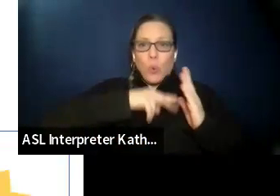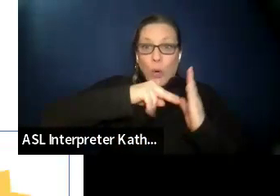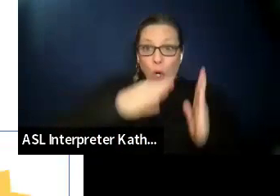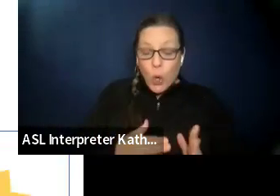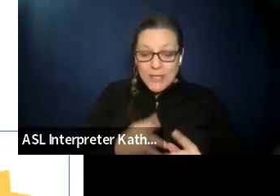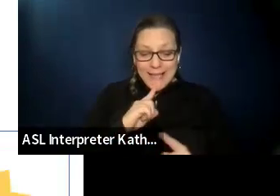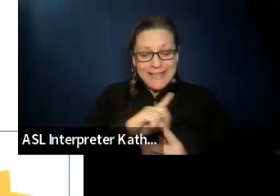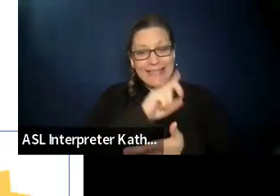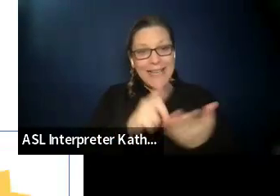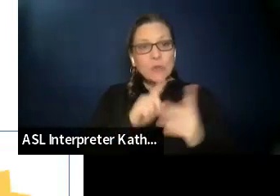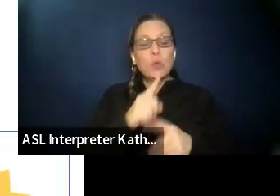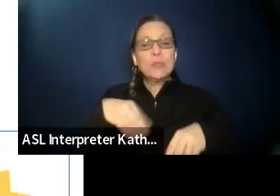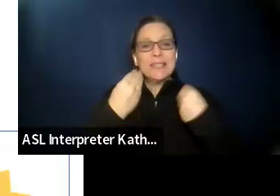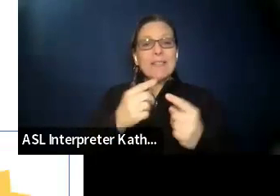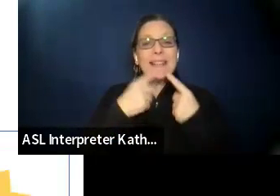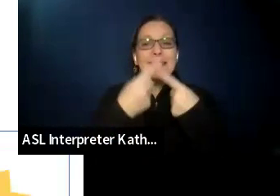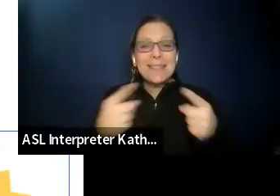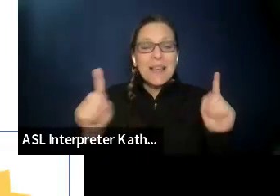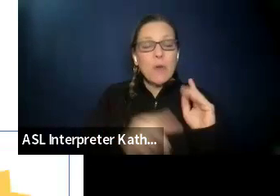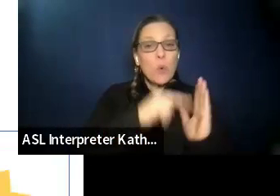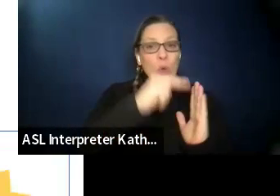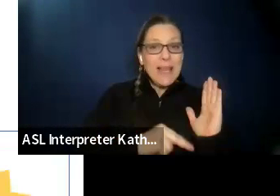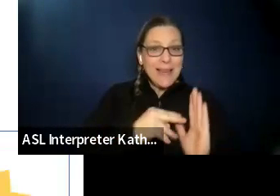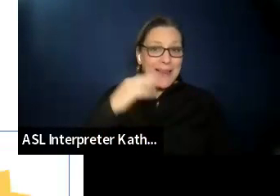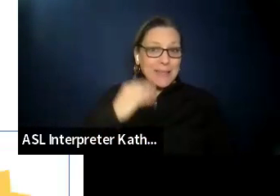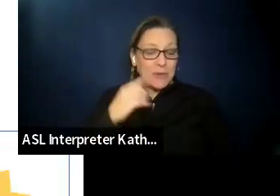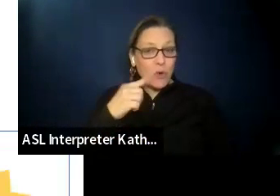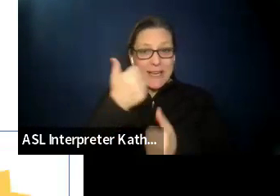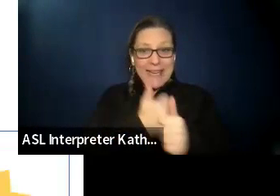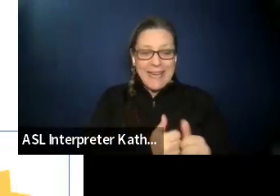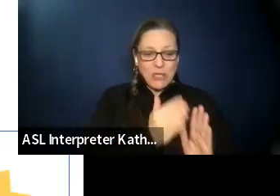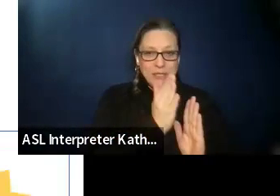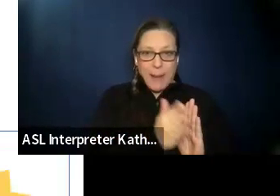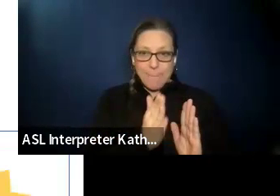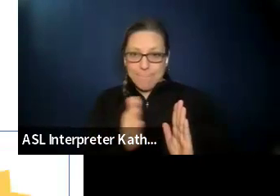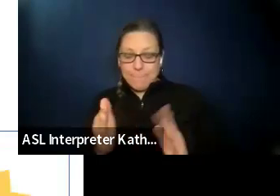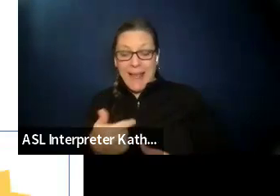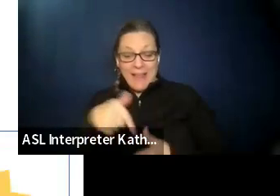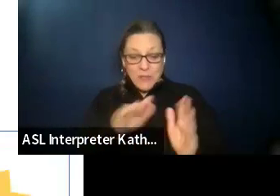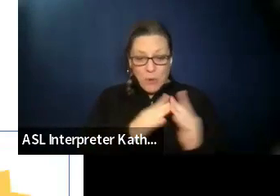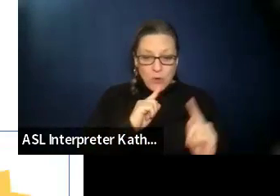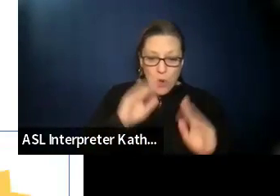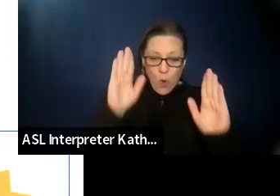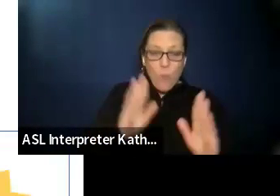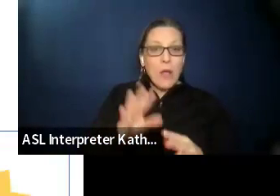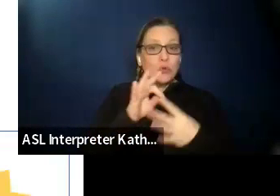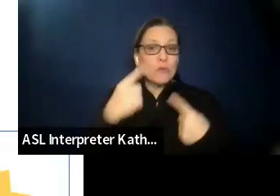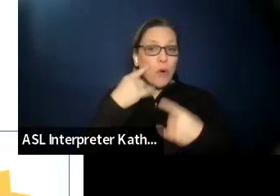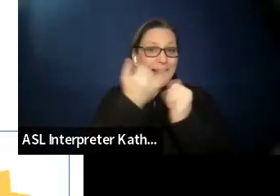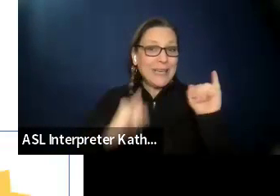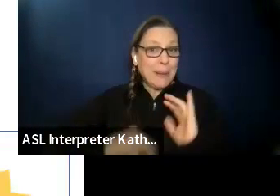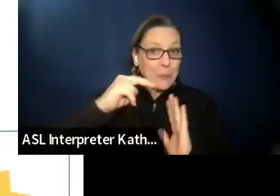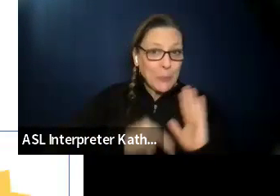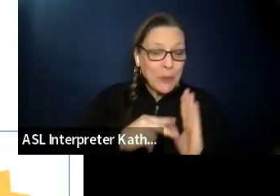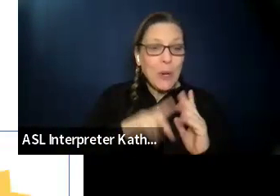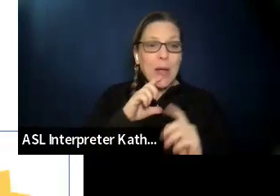and is designed to deliver a successful reading experience at each step. These books are a great choice for independent reading or can